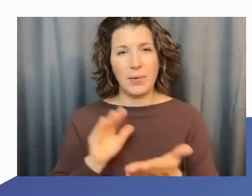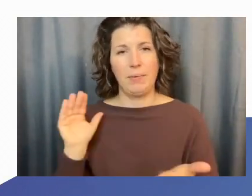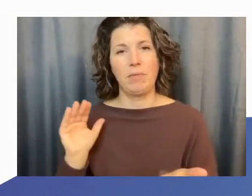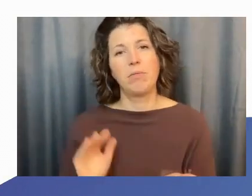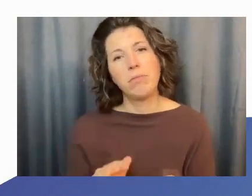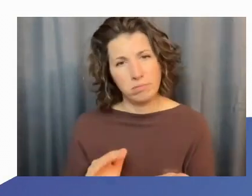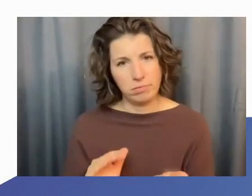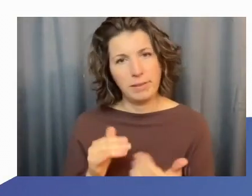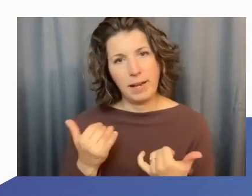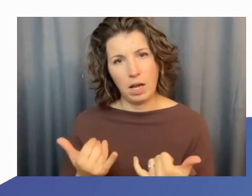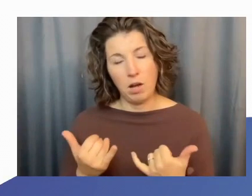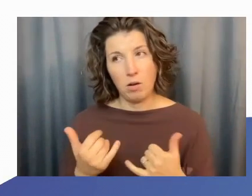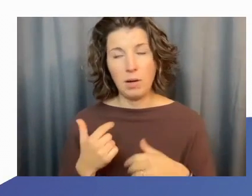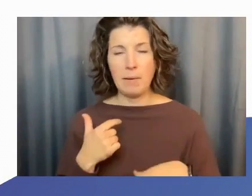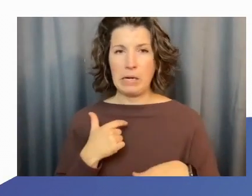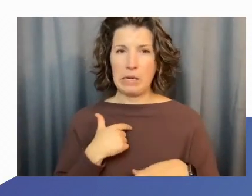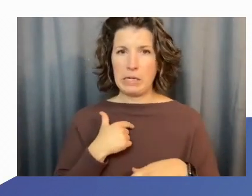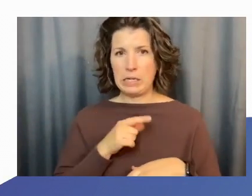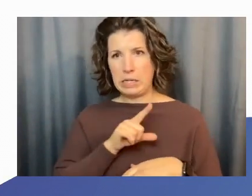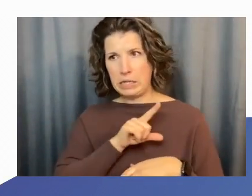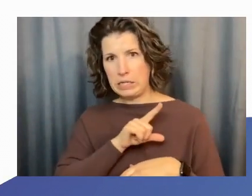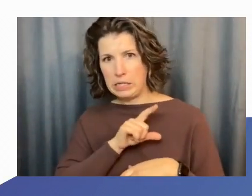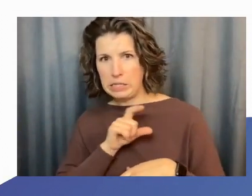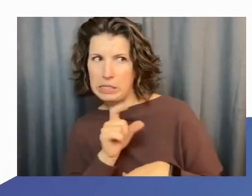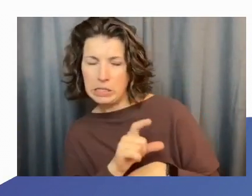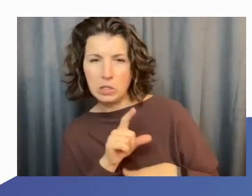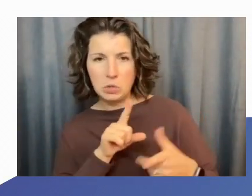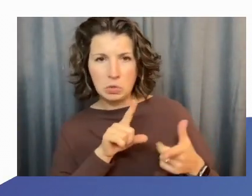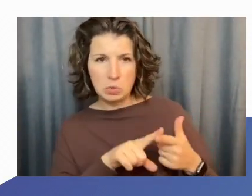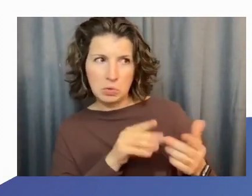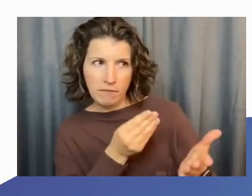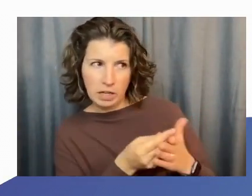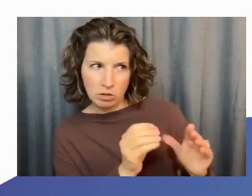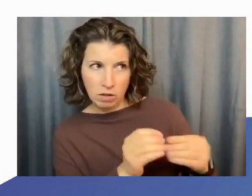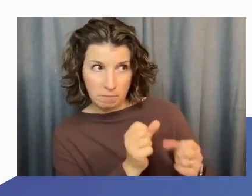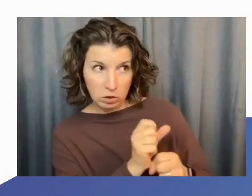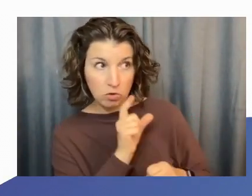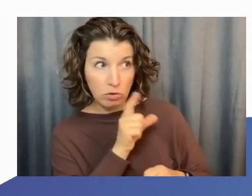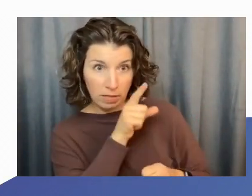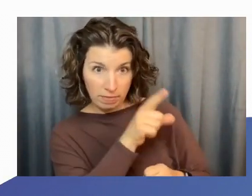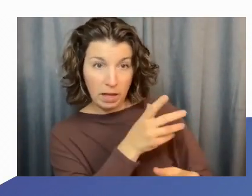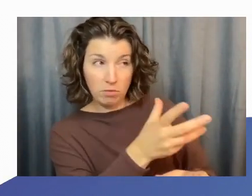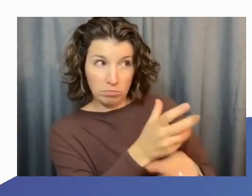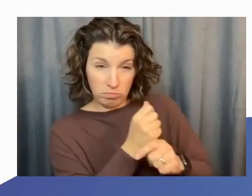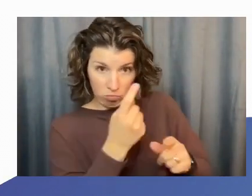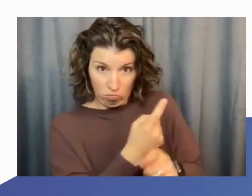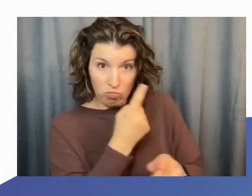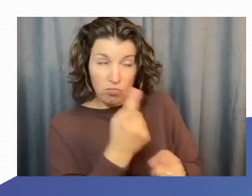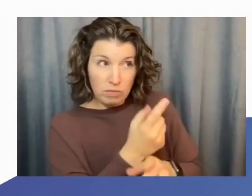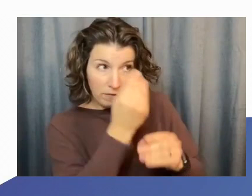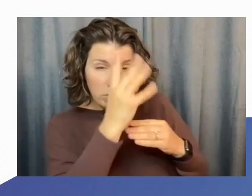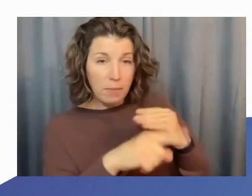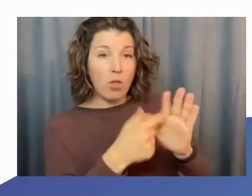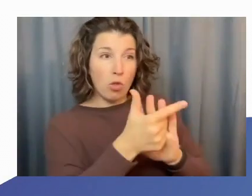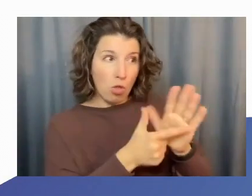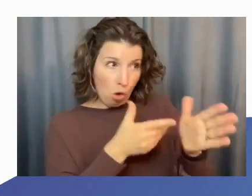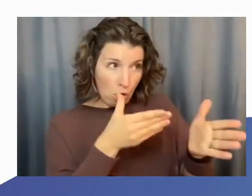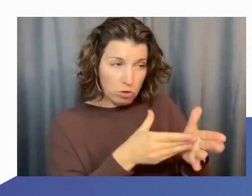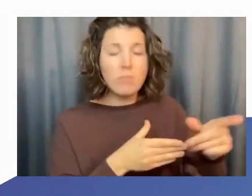fooled again, I returned to the finance office to ensure they had received the information about the lawsuit. They